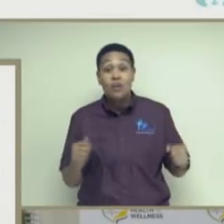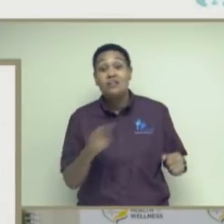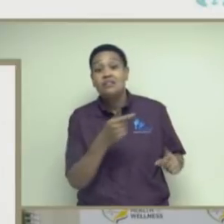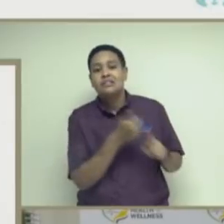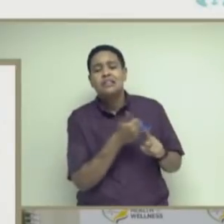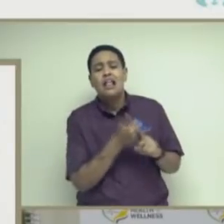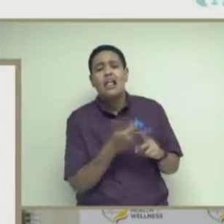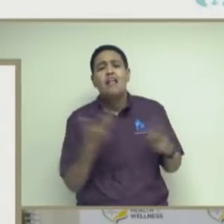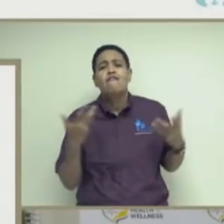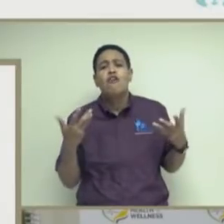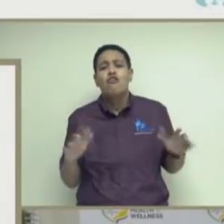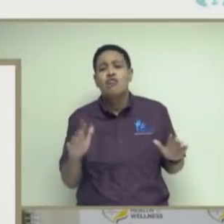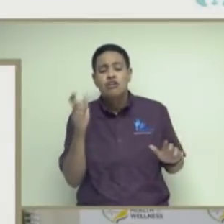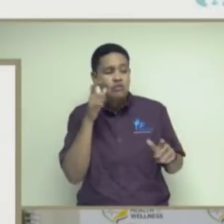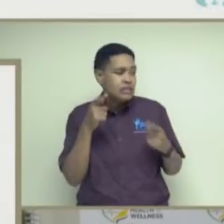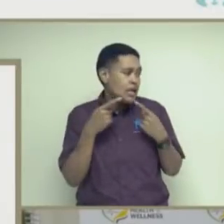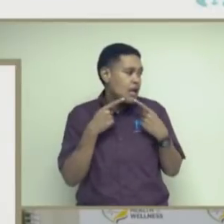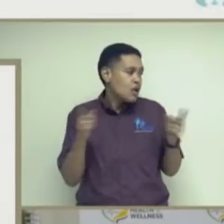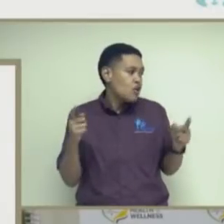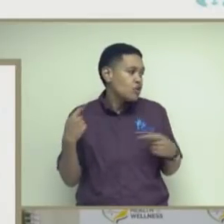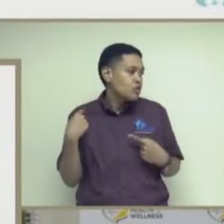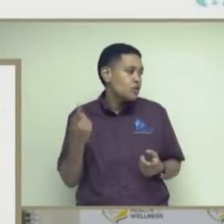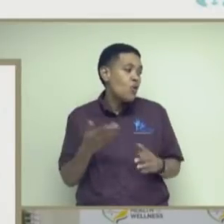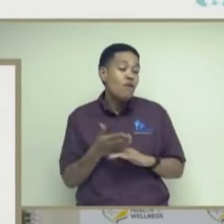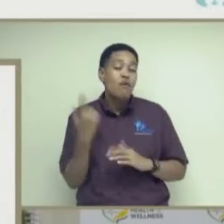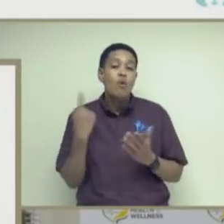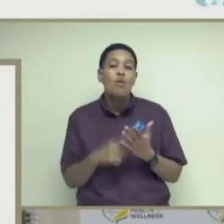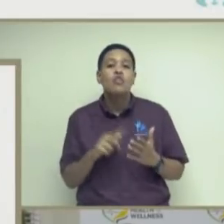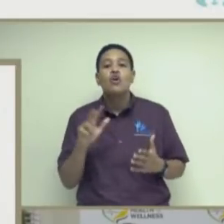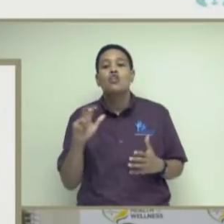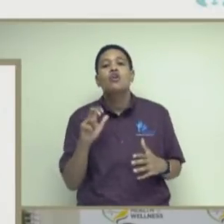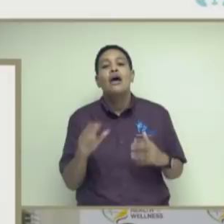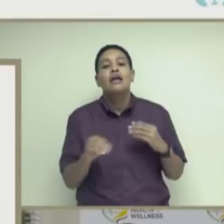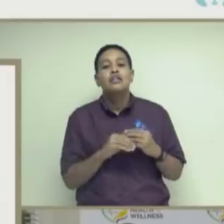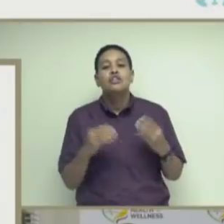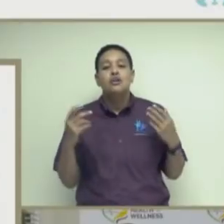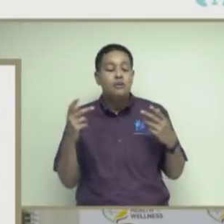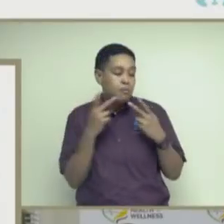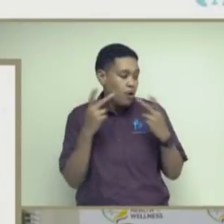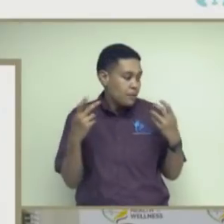has announced, over 1,300 additional public health